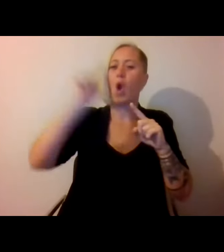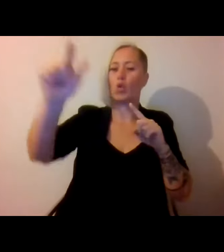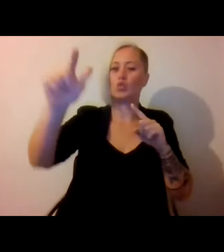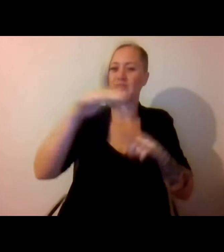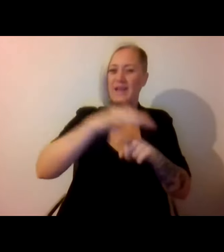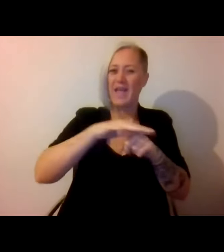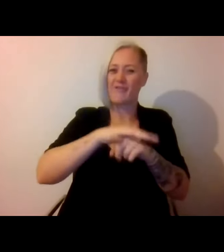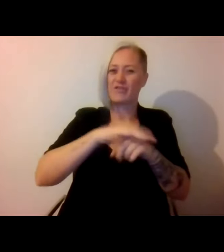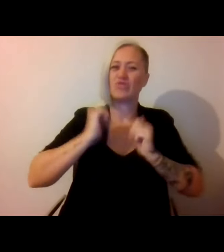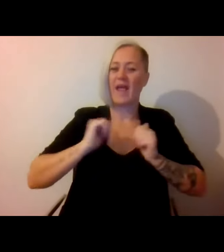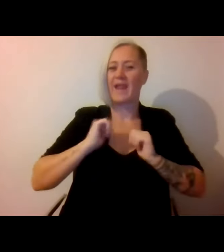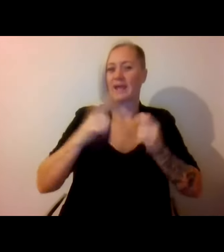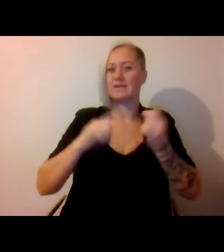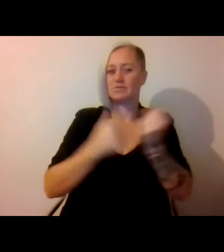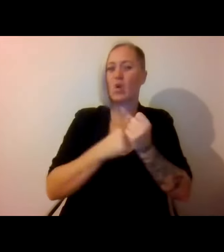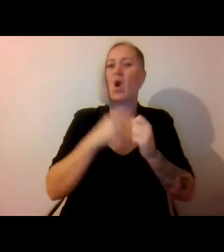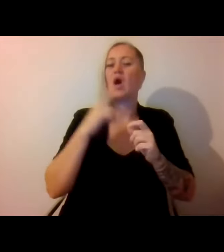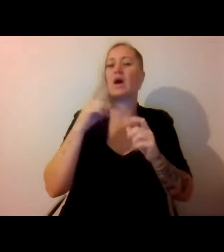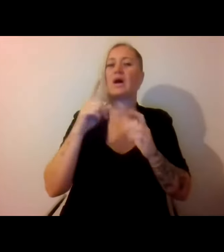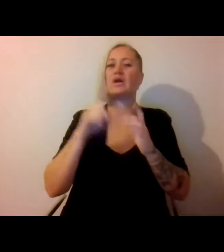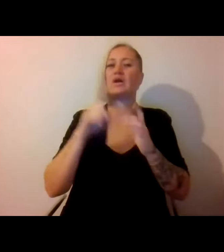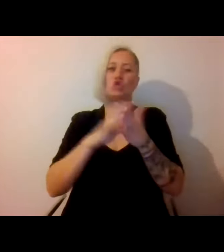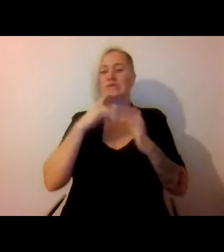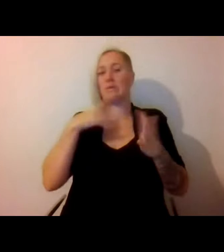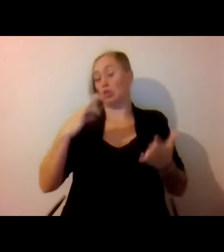they give are often in